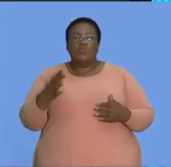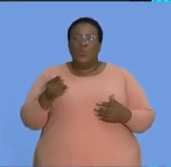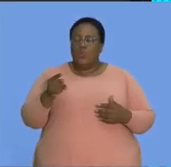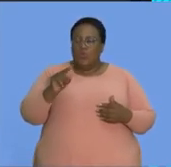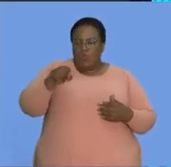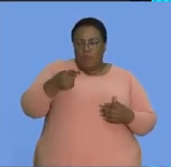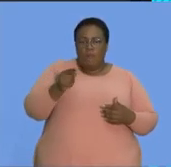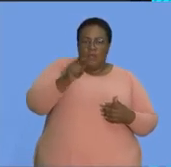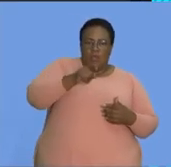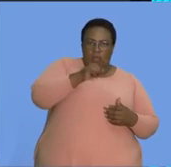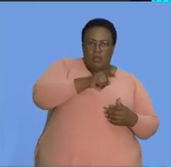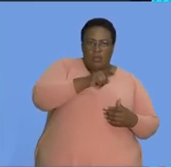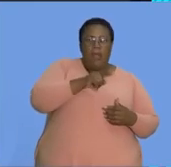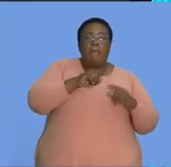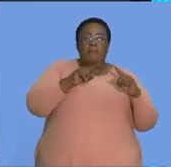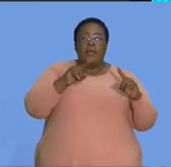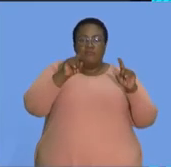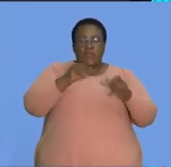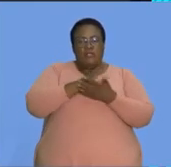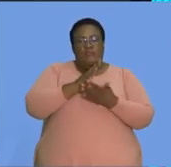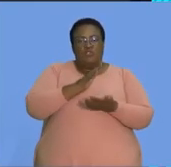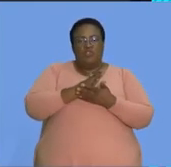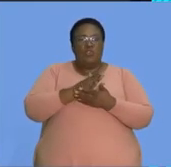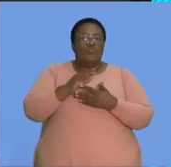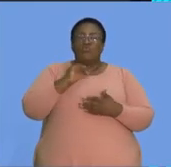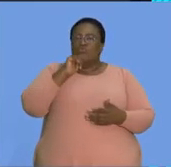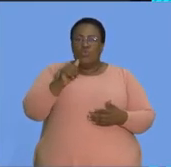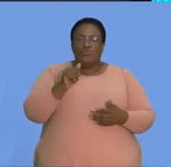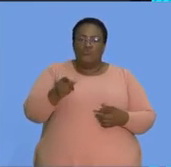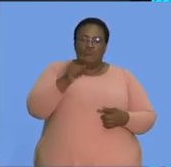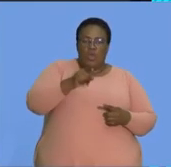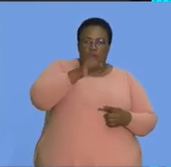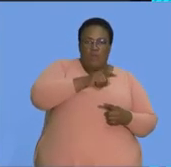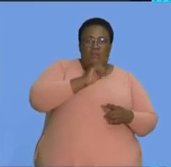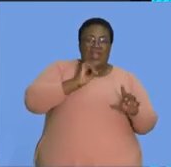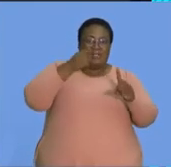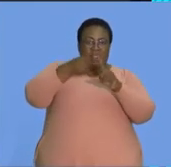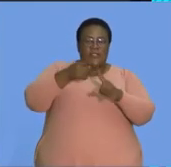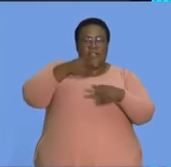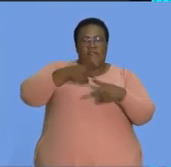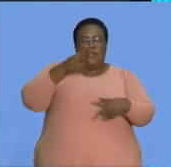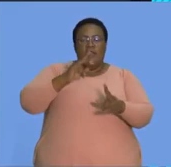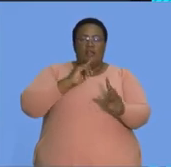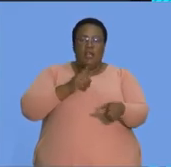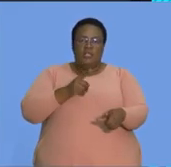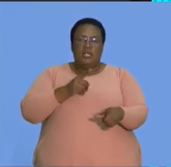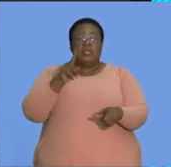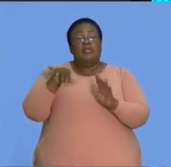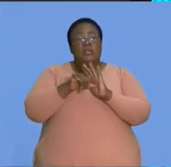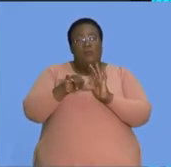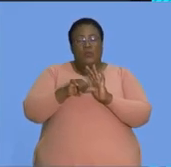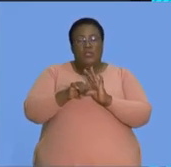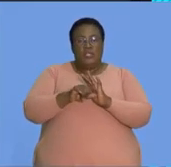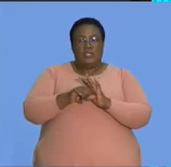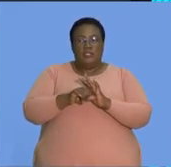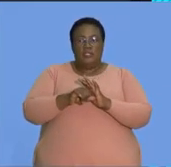to make sure that you do not round off until you get to the final answer. That is a big thing.